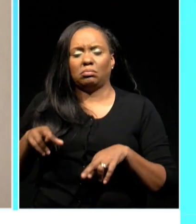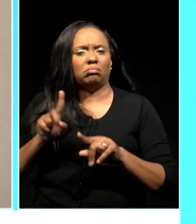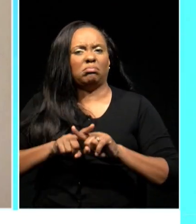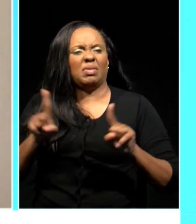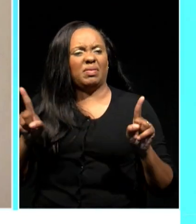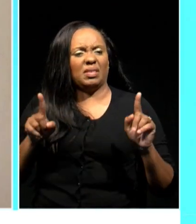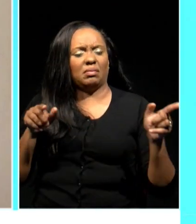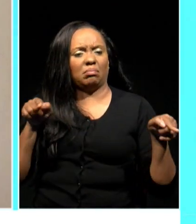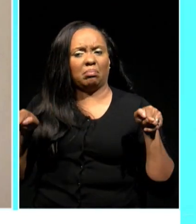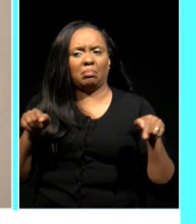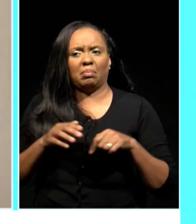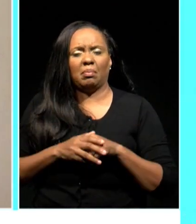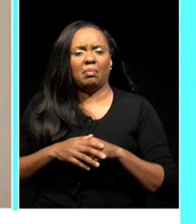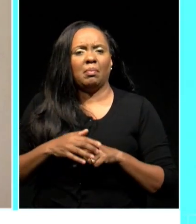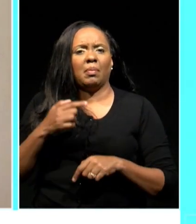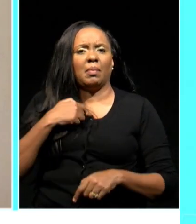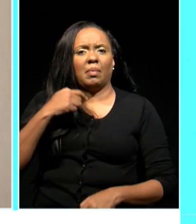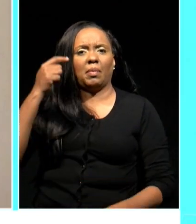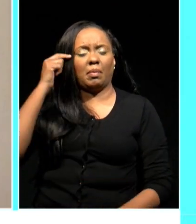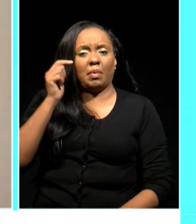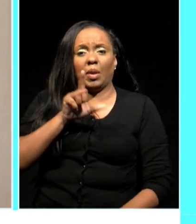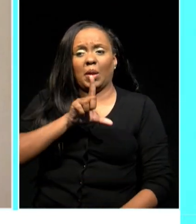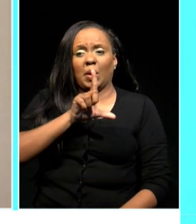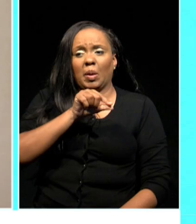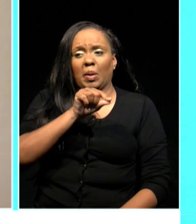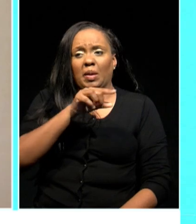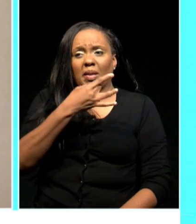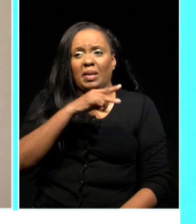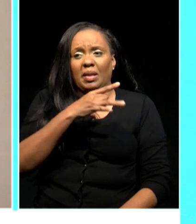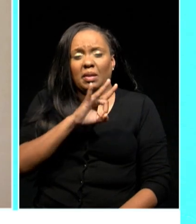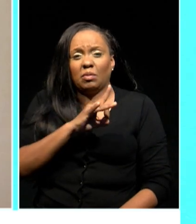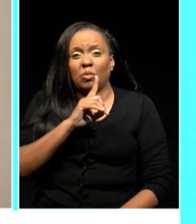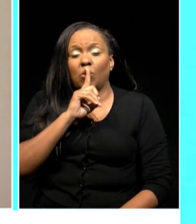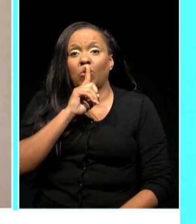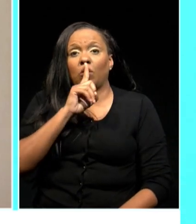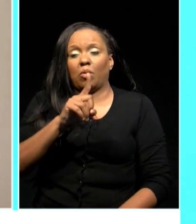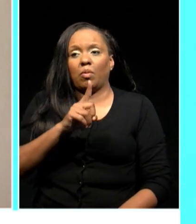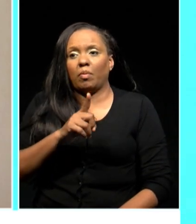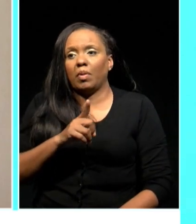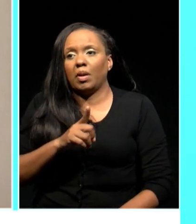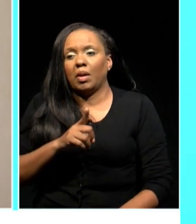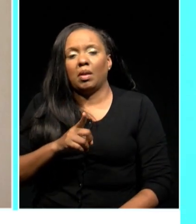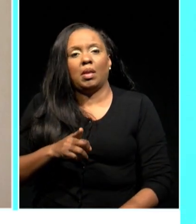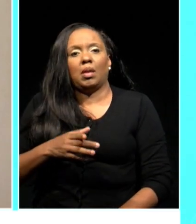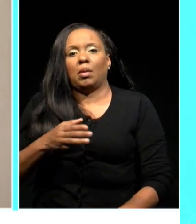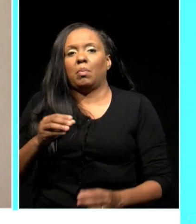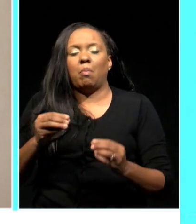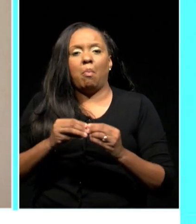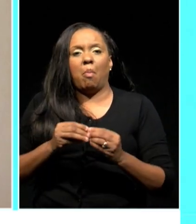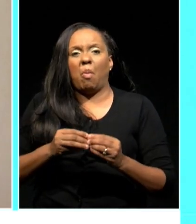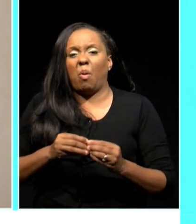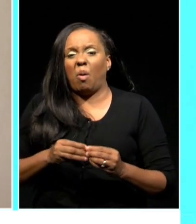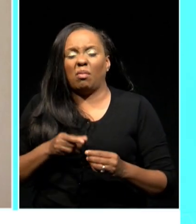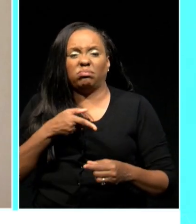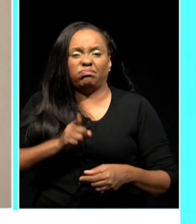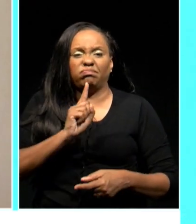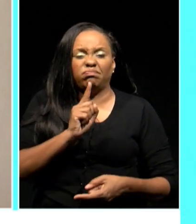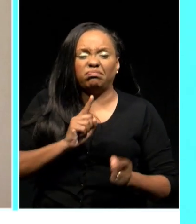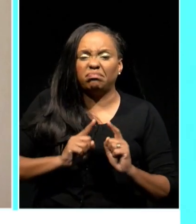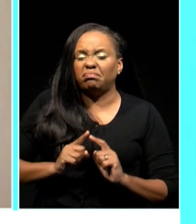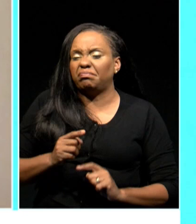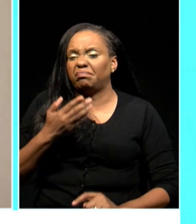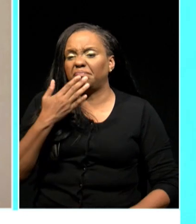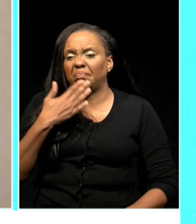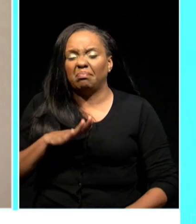think 2018 was definitely far more prominent when it came to the outrage and the response towards those type of